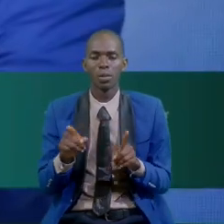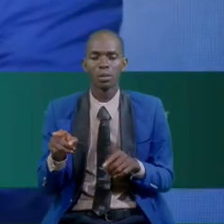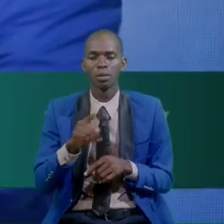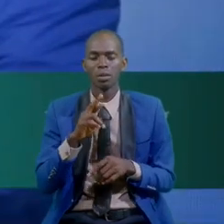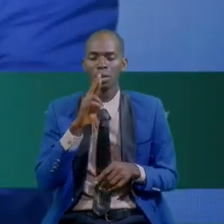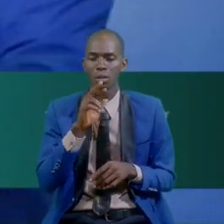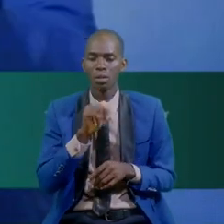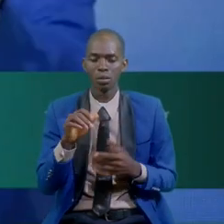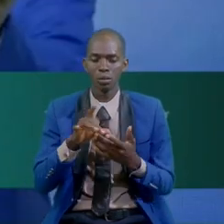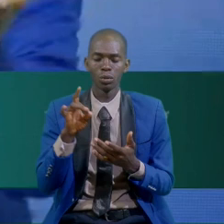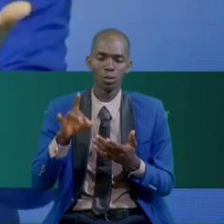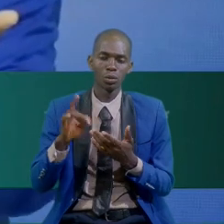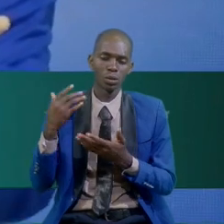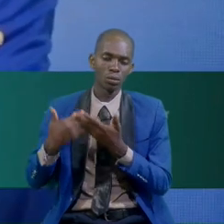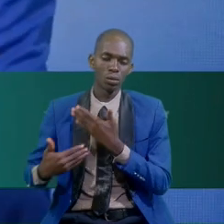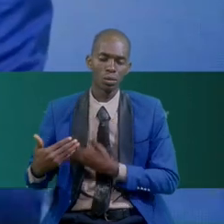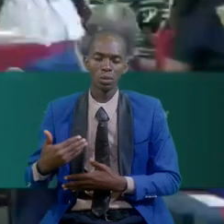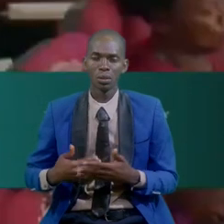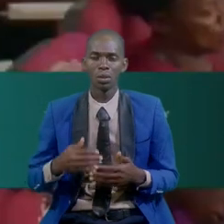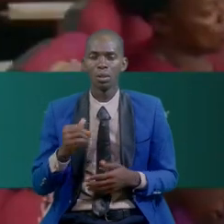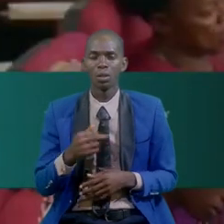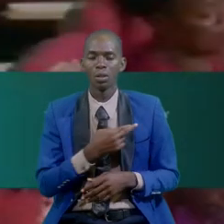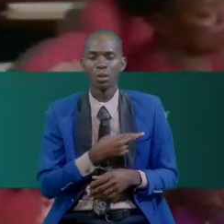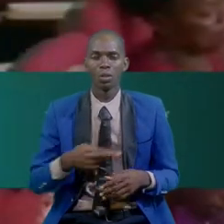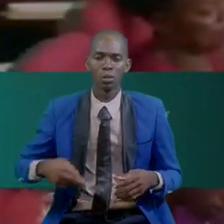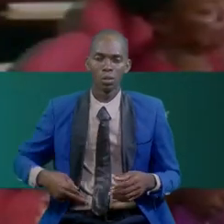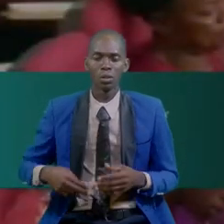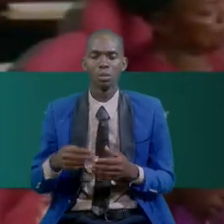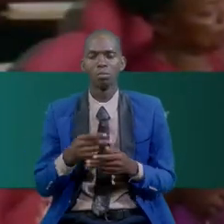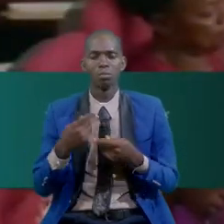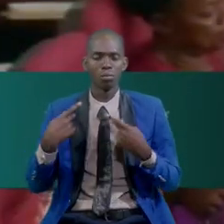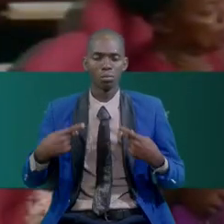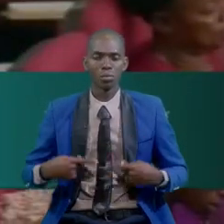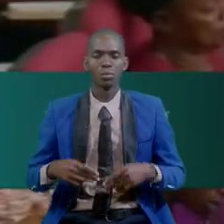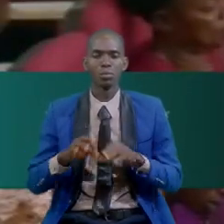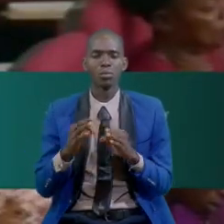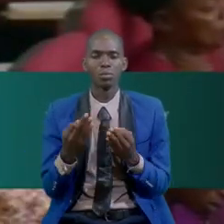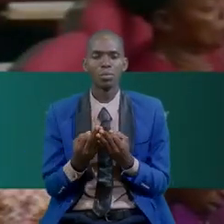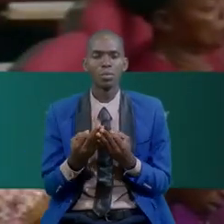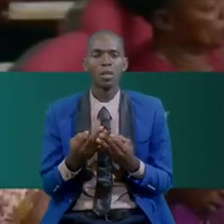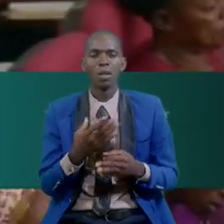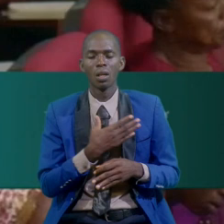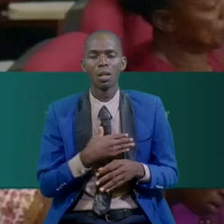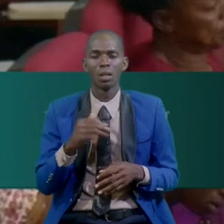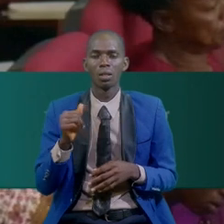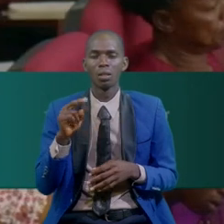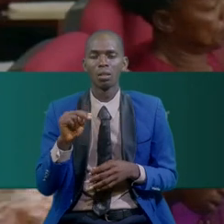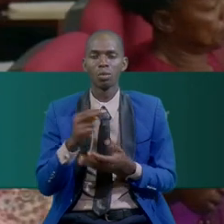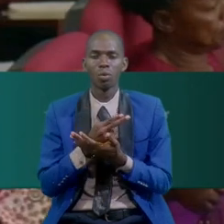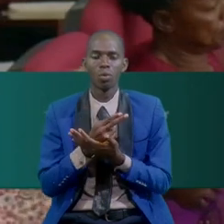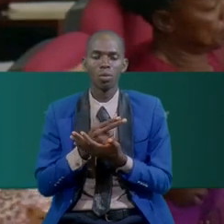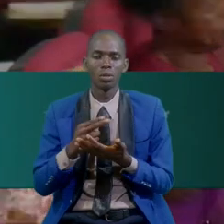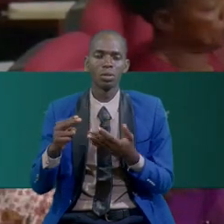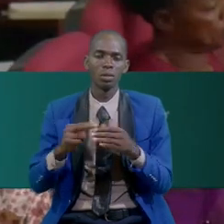generation, a royal priesthood. Tell me what follows your Bible. An